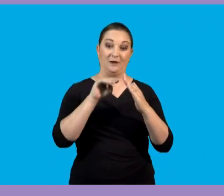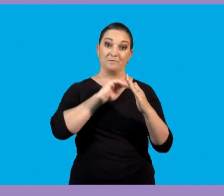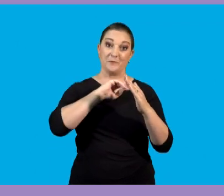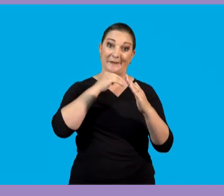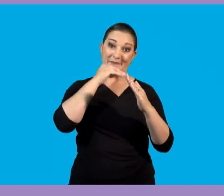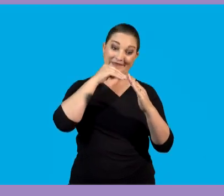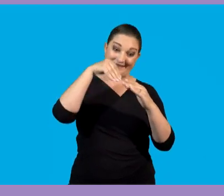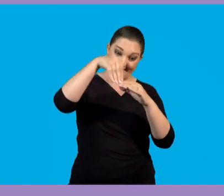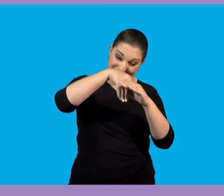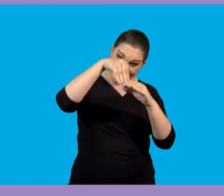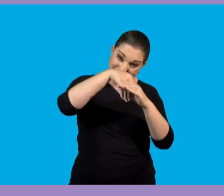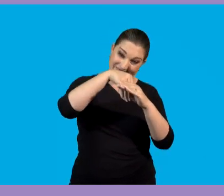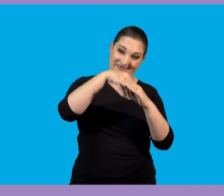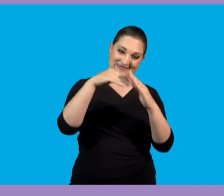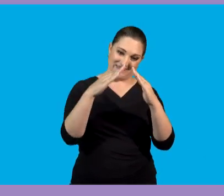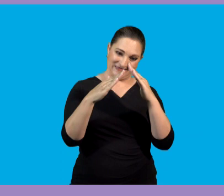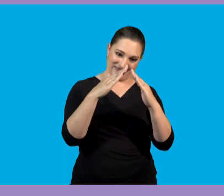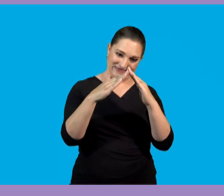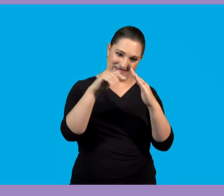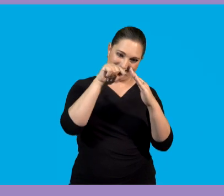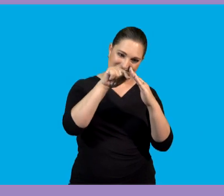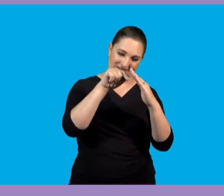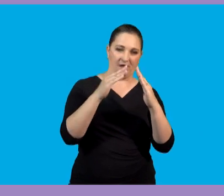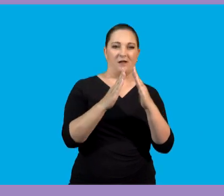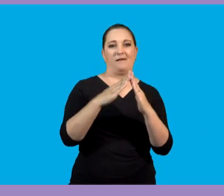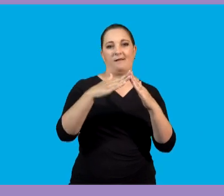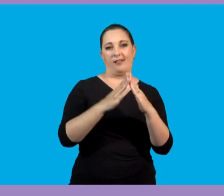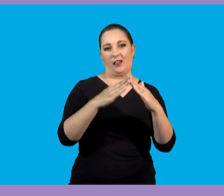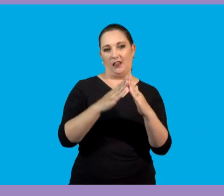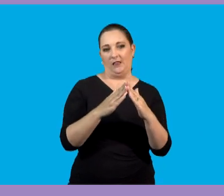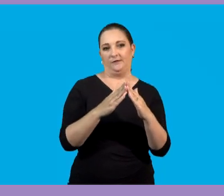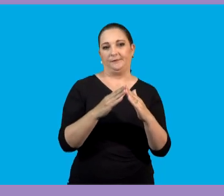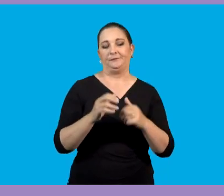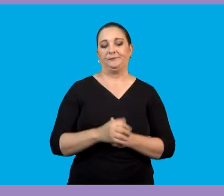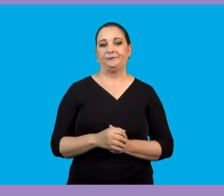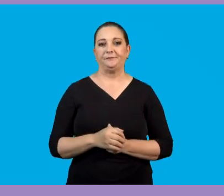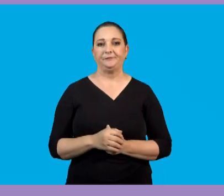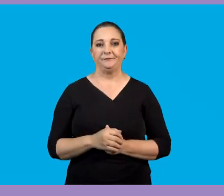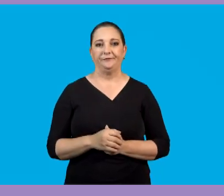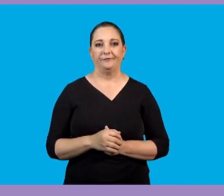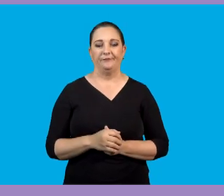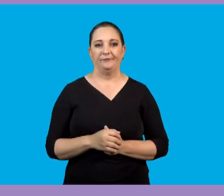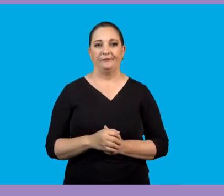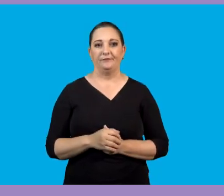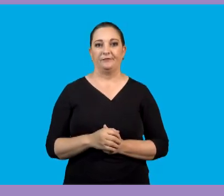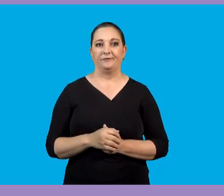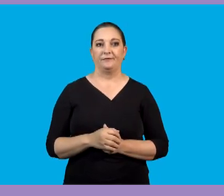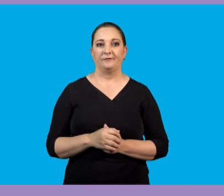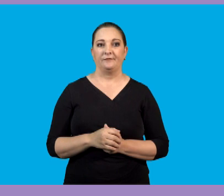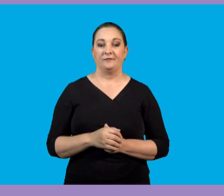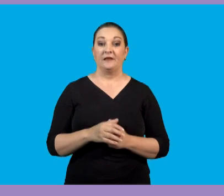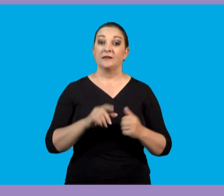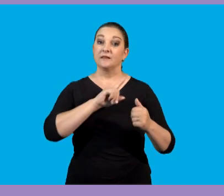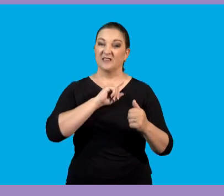is included by the sides. Why? Because it is in between those two sides. And that is represented